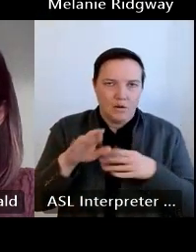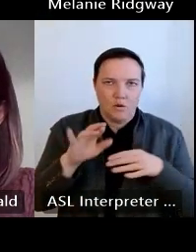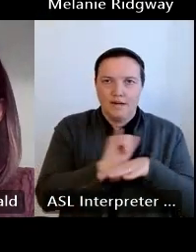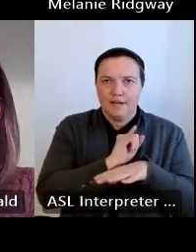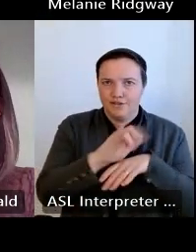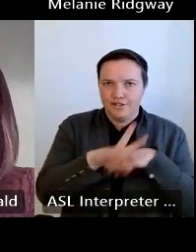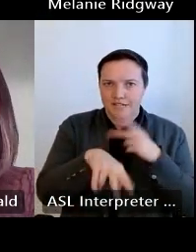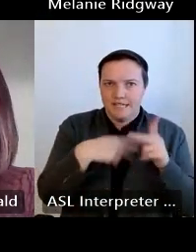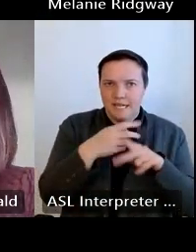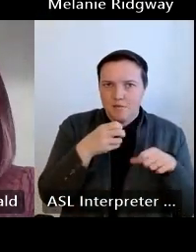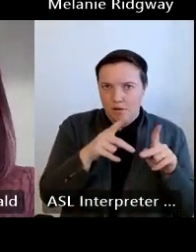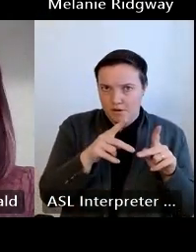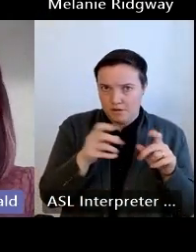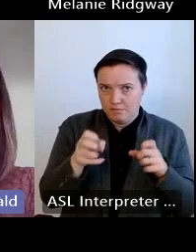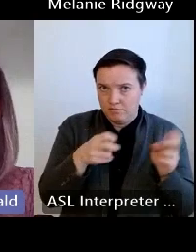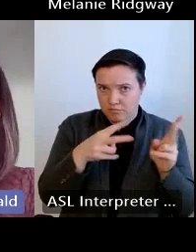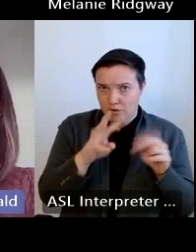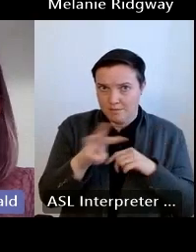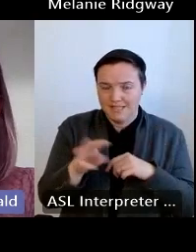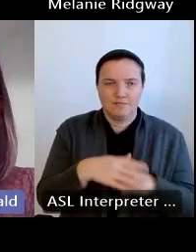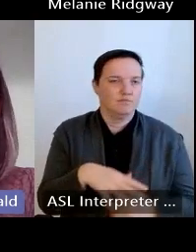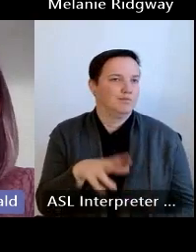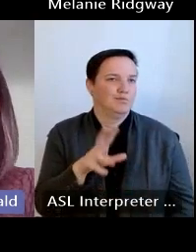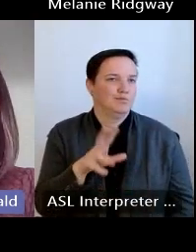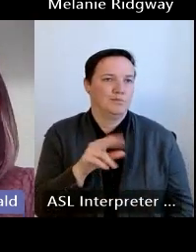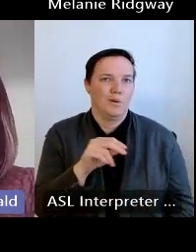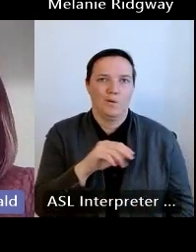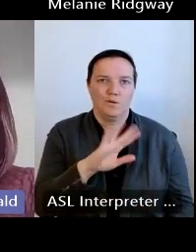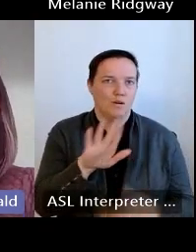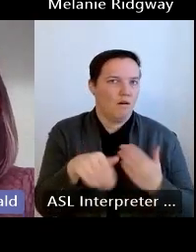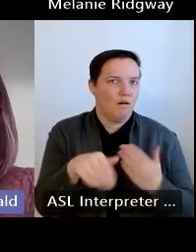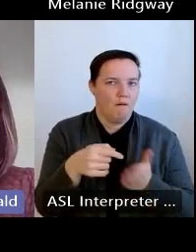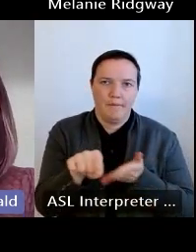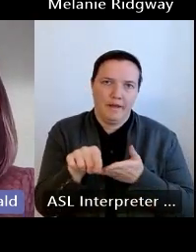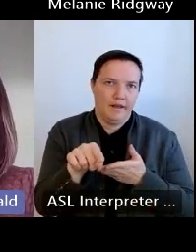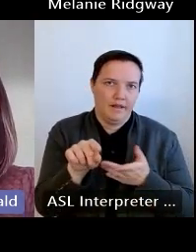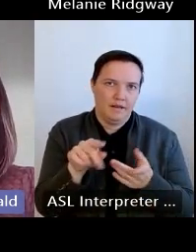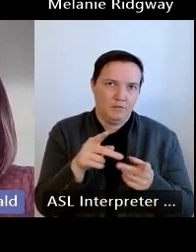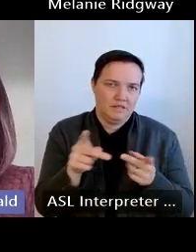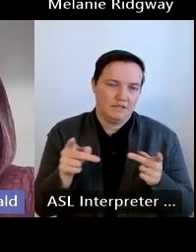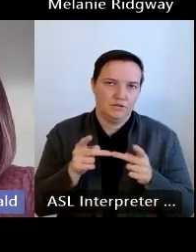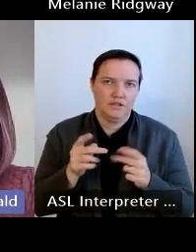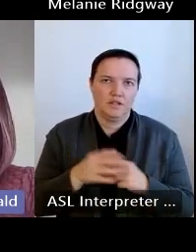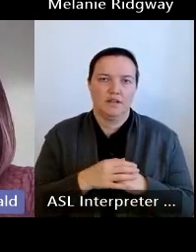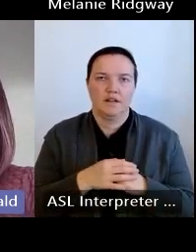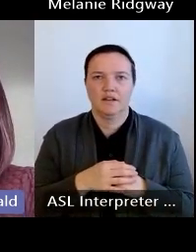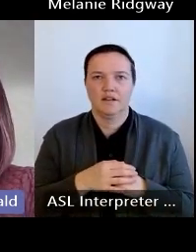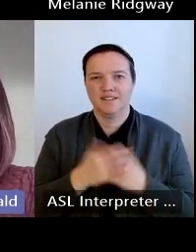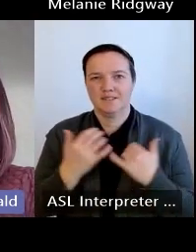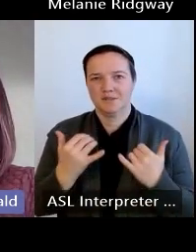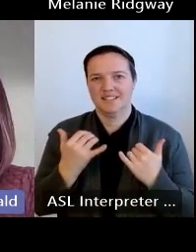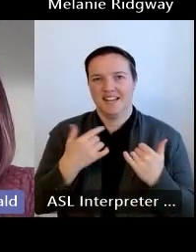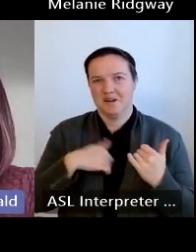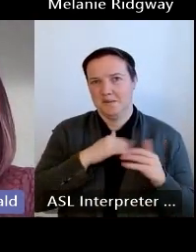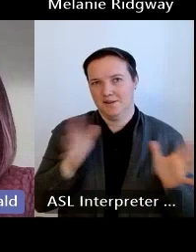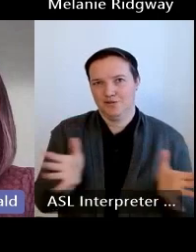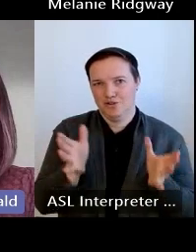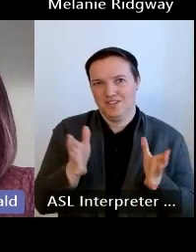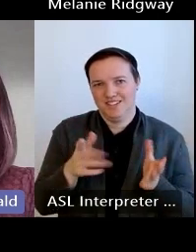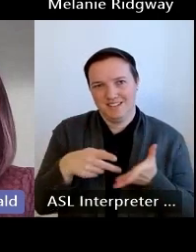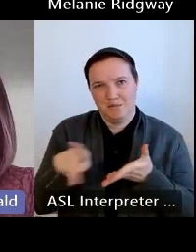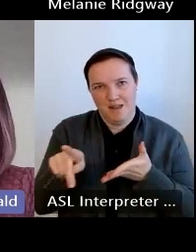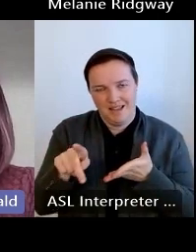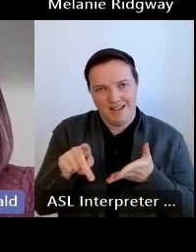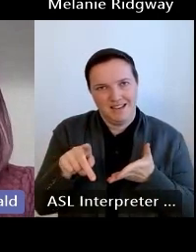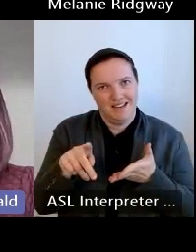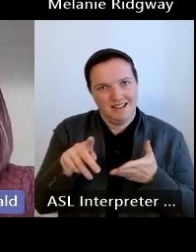the website? No, they're all paid. And that's what we really encourage, is paid